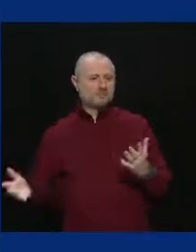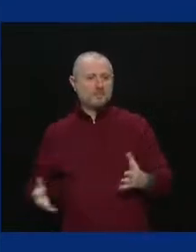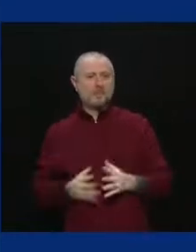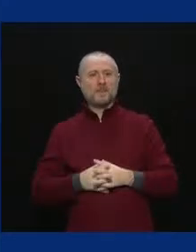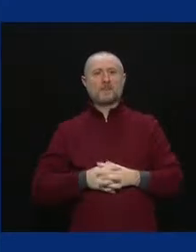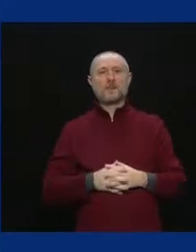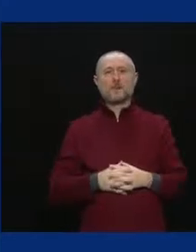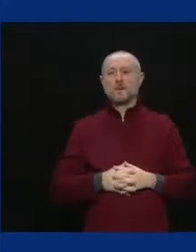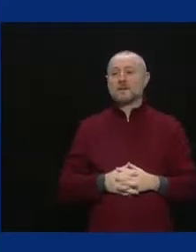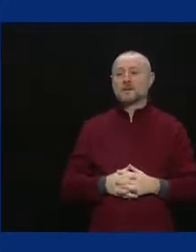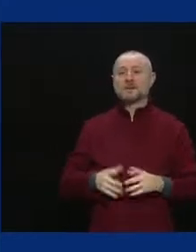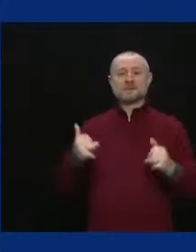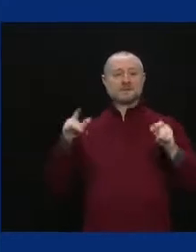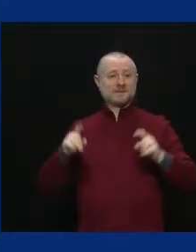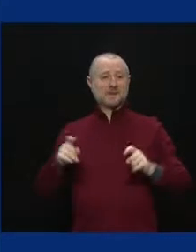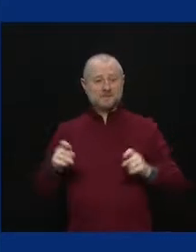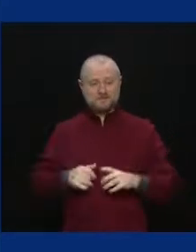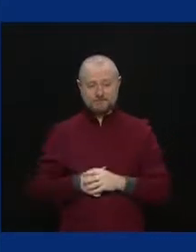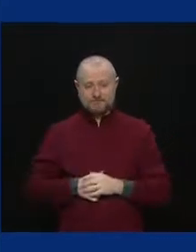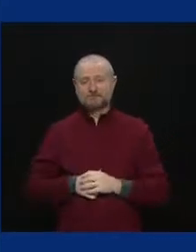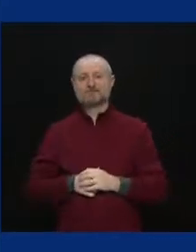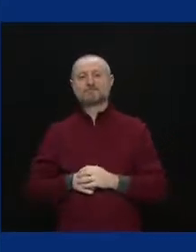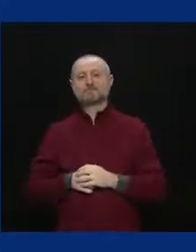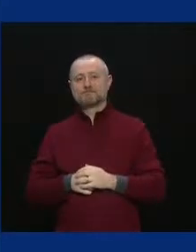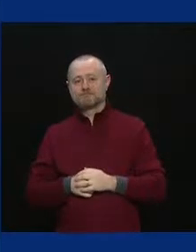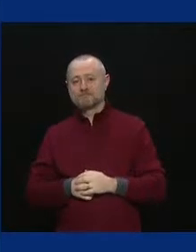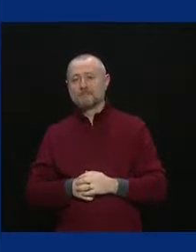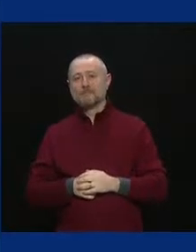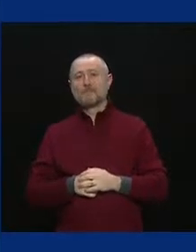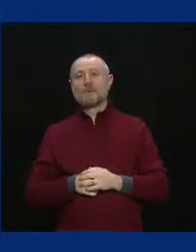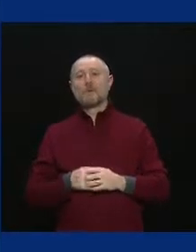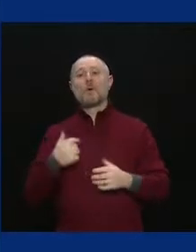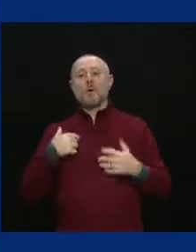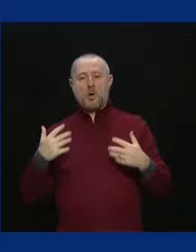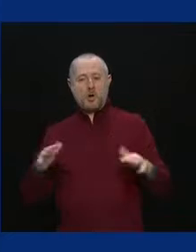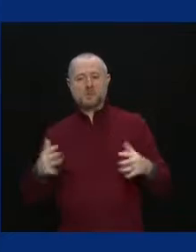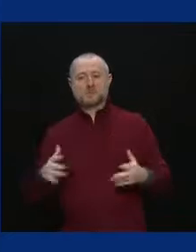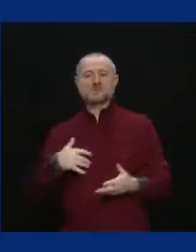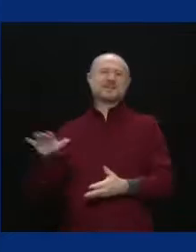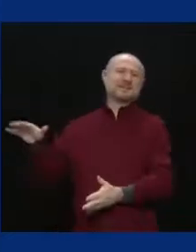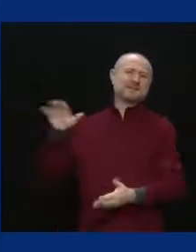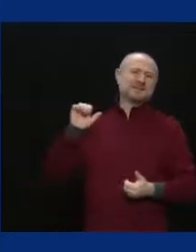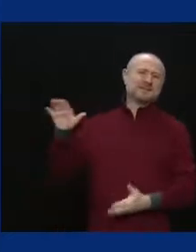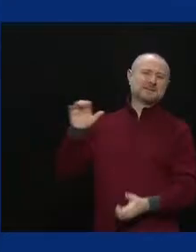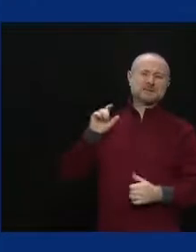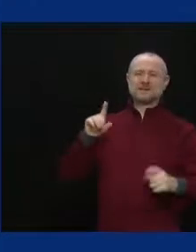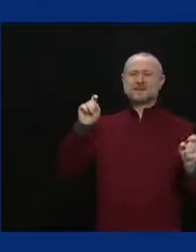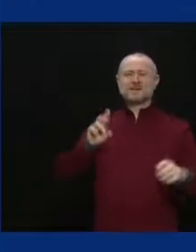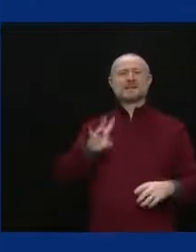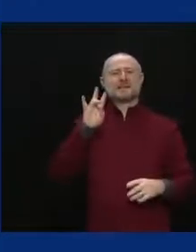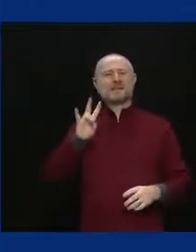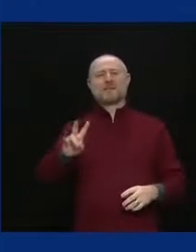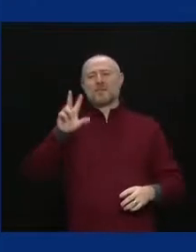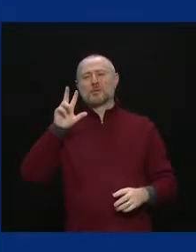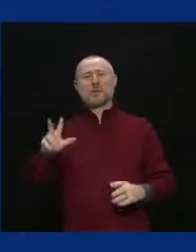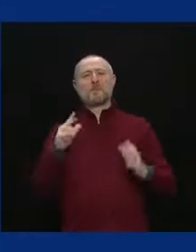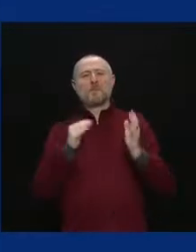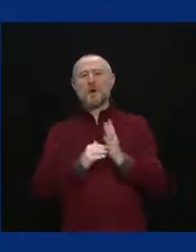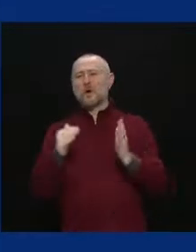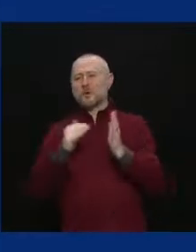tests a couple times. We have already secured 73